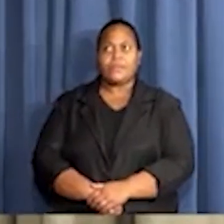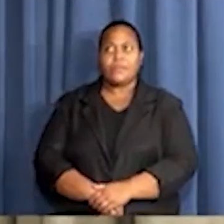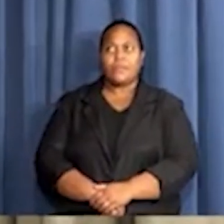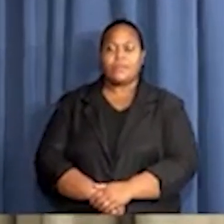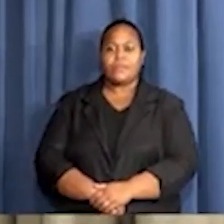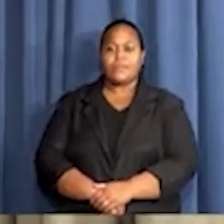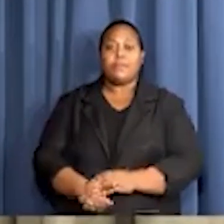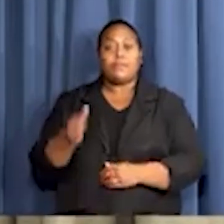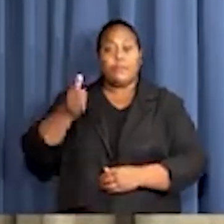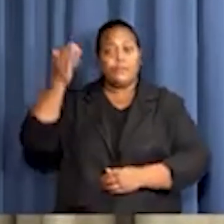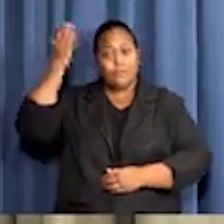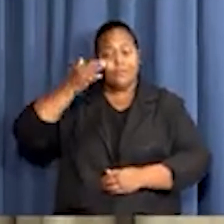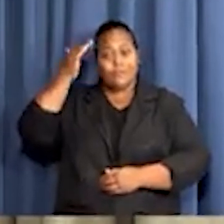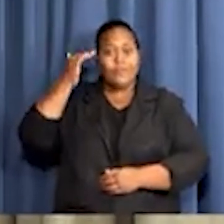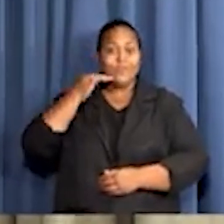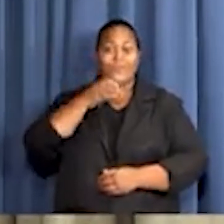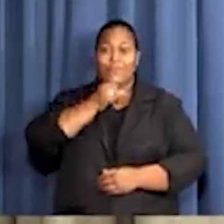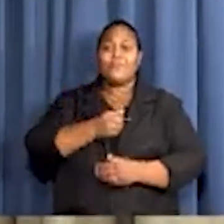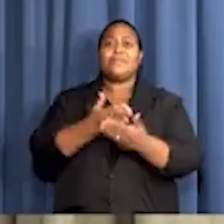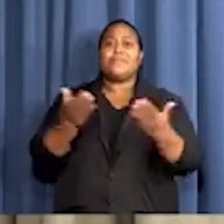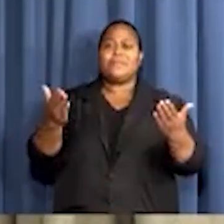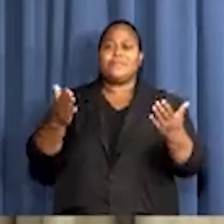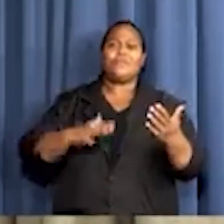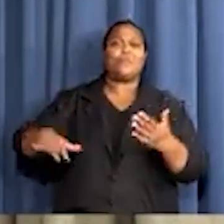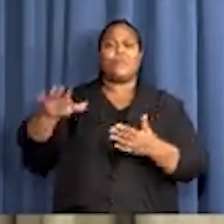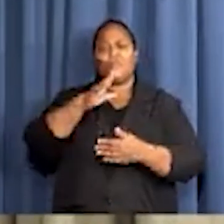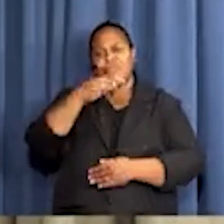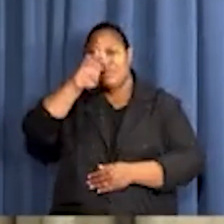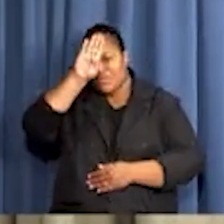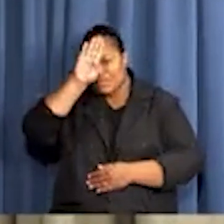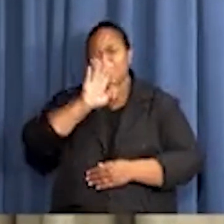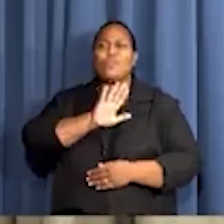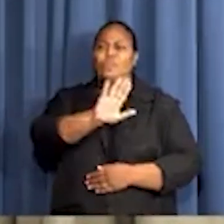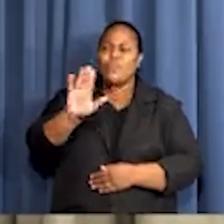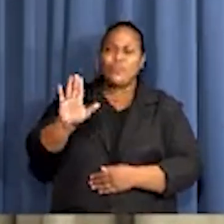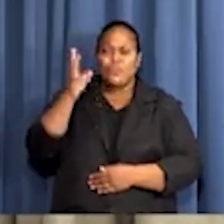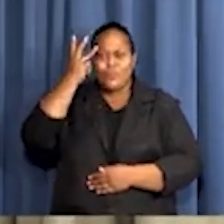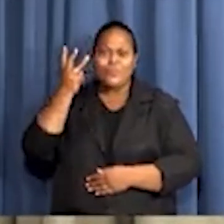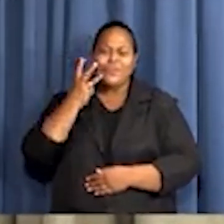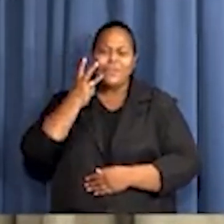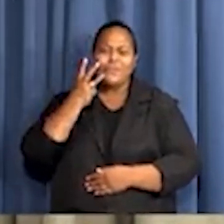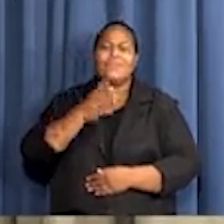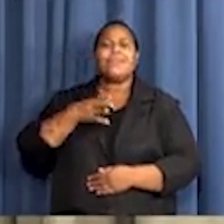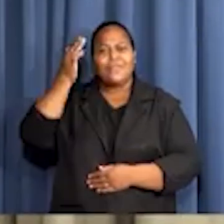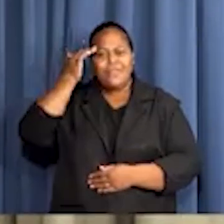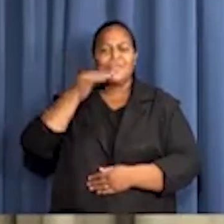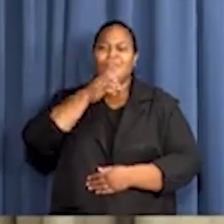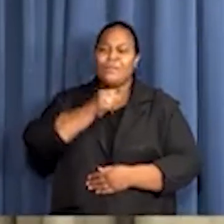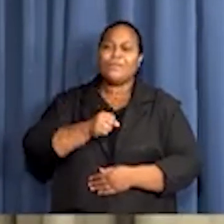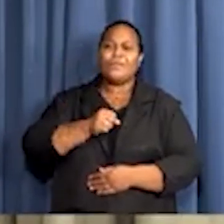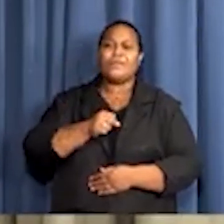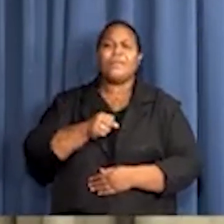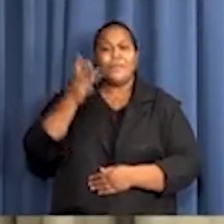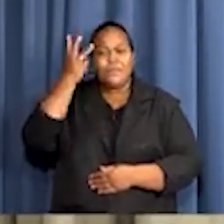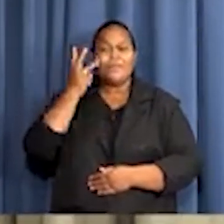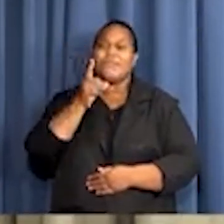Good evening, ladies and gentlemen. Yunina turambale, namarambale, turanga kenamarama darubo nungane